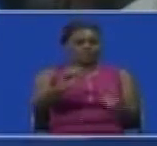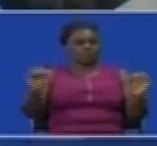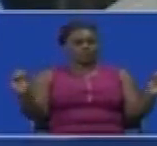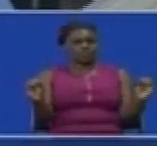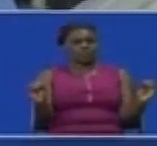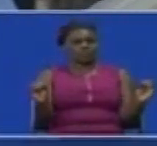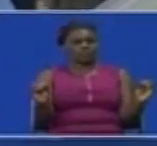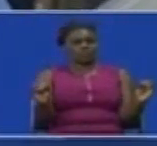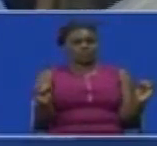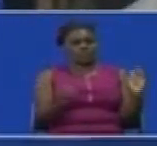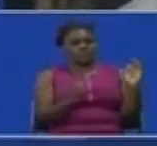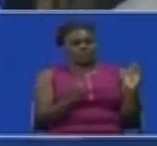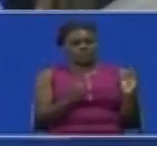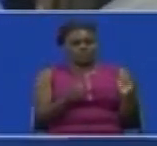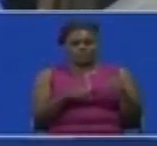in line with Article